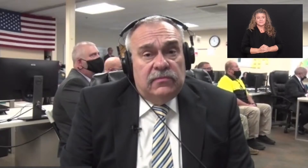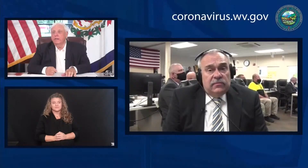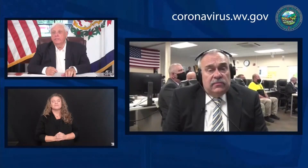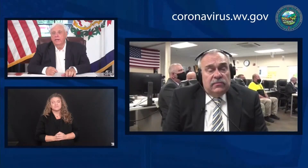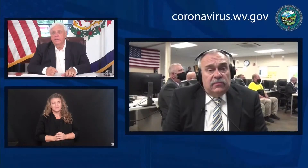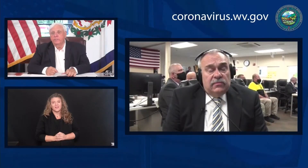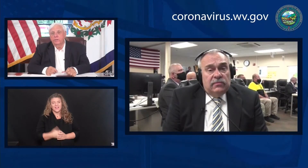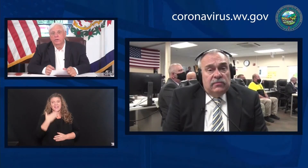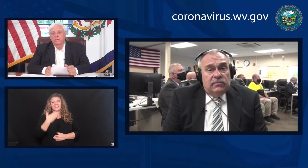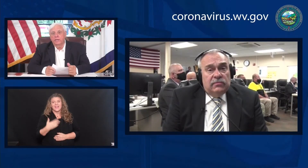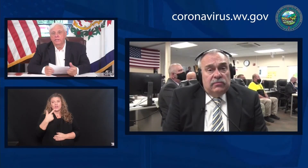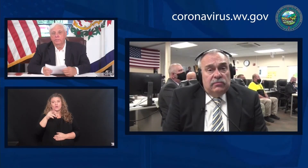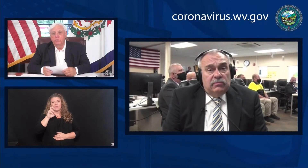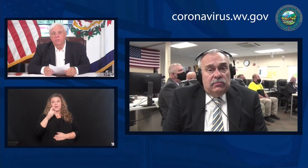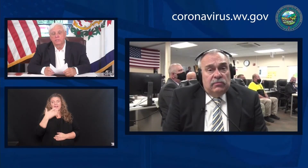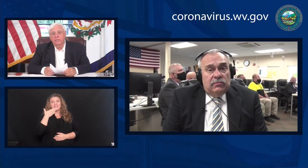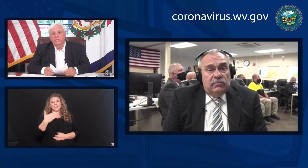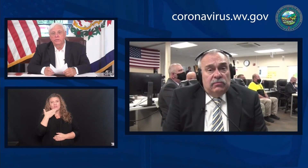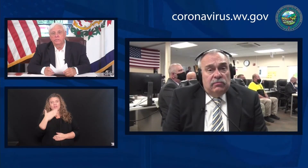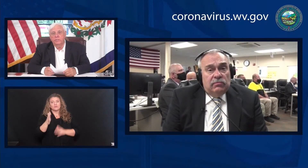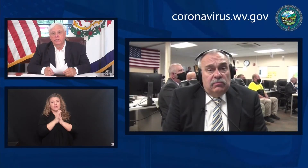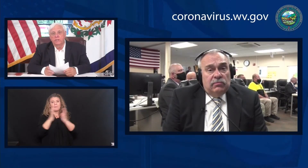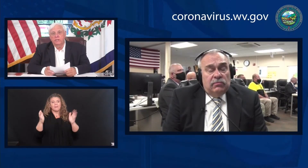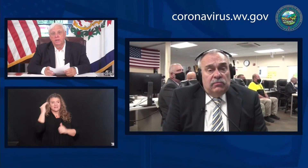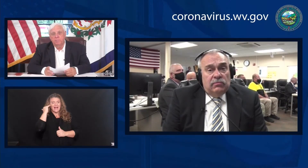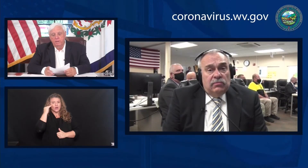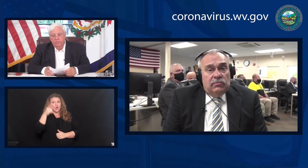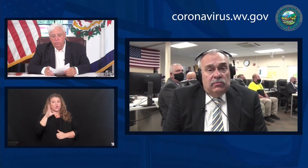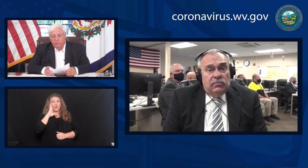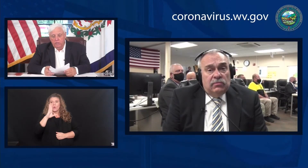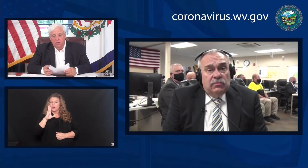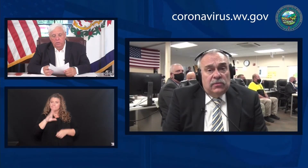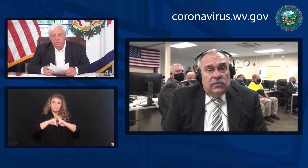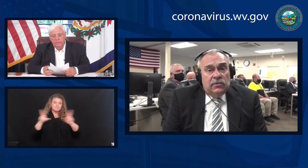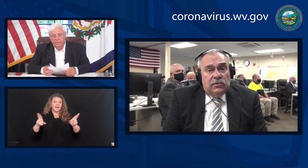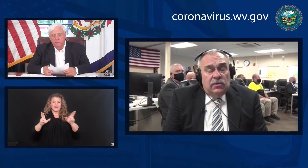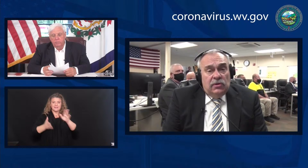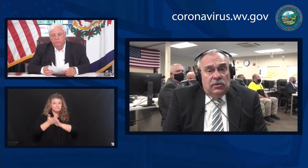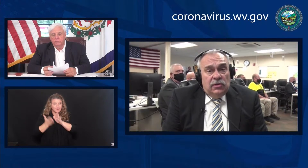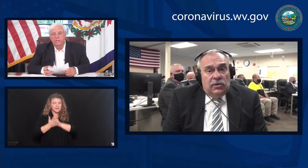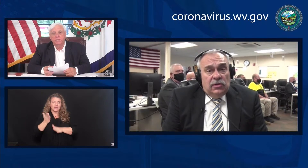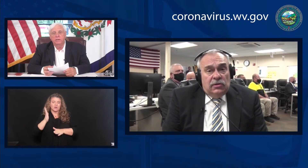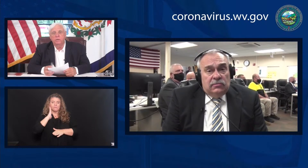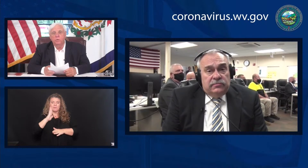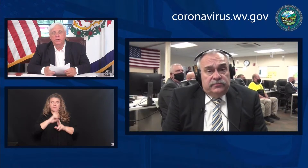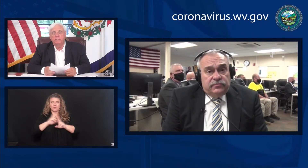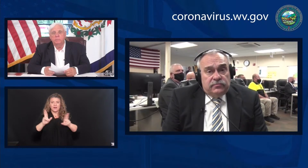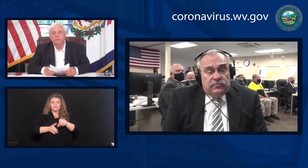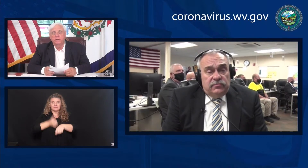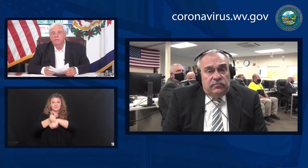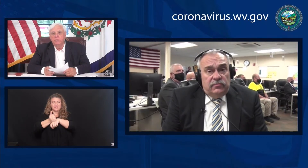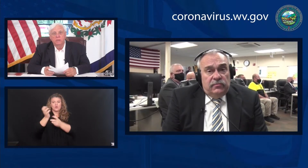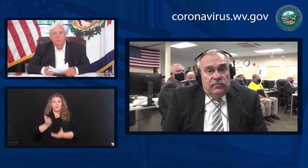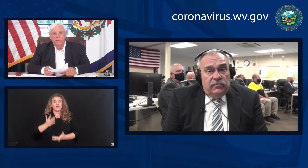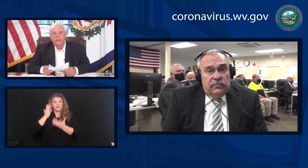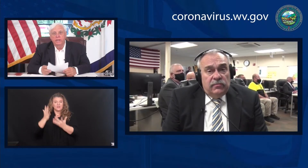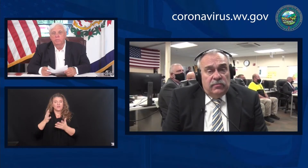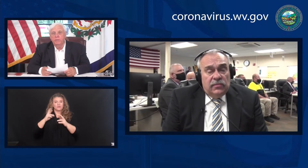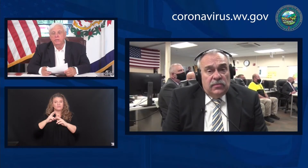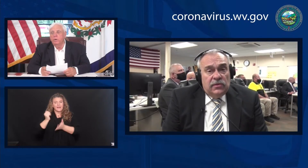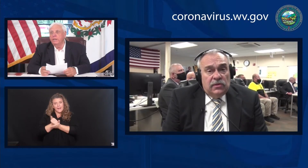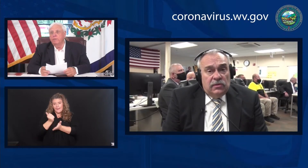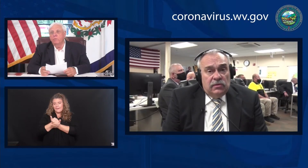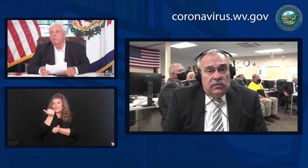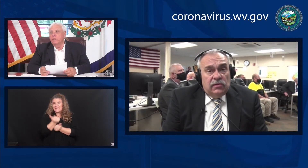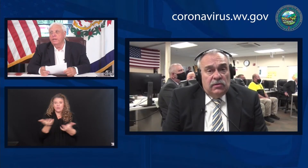Okay, Greg, thank you, sir. Thank you so much. I know you'll stay on top of it, and we'll all be, we'll stand in the wings and be ready to help